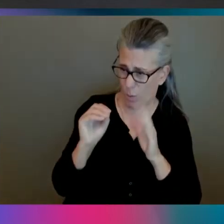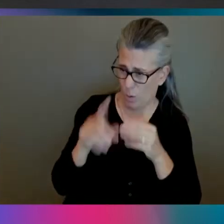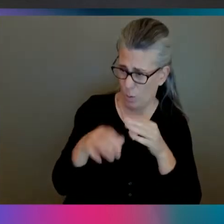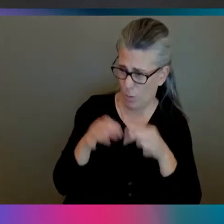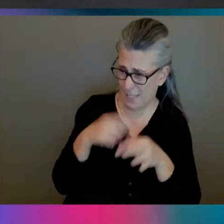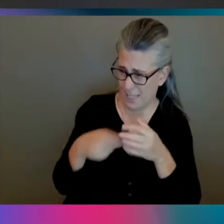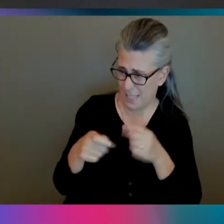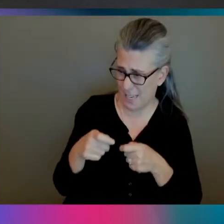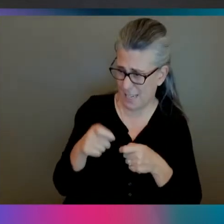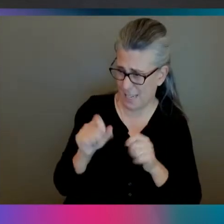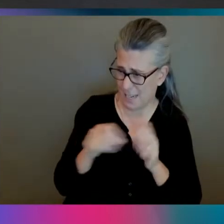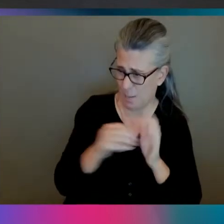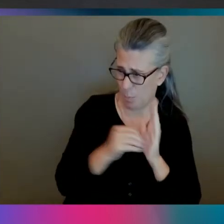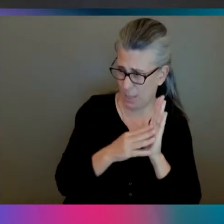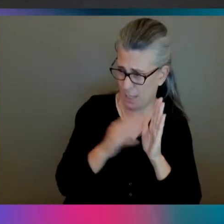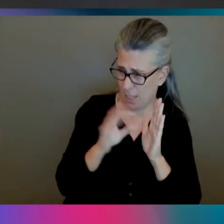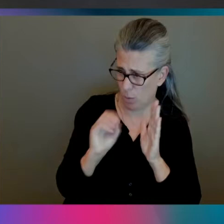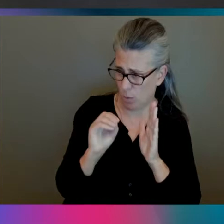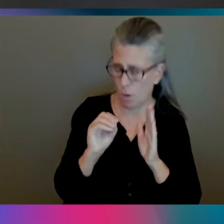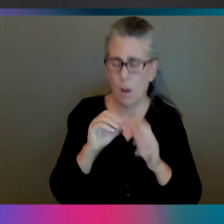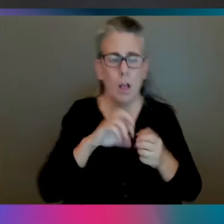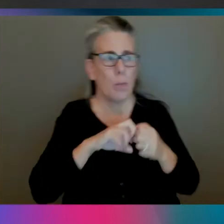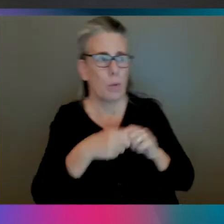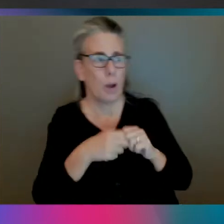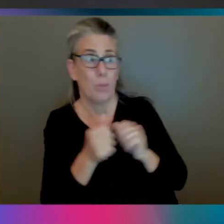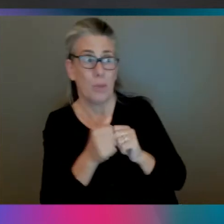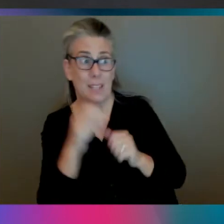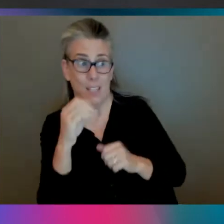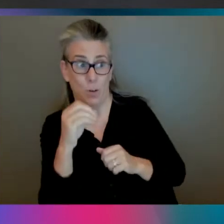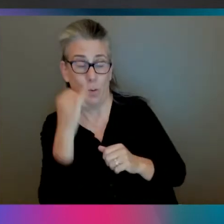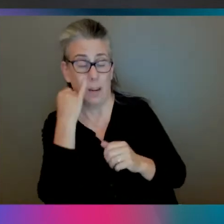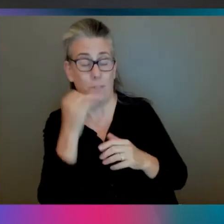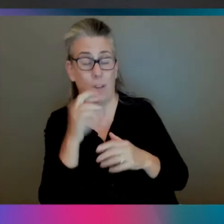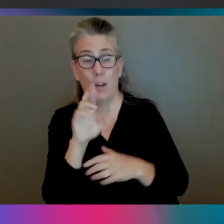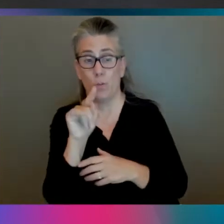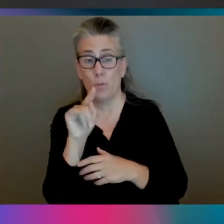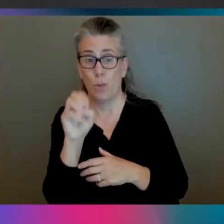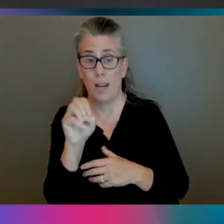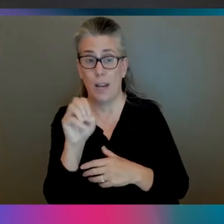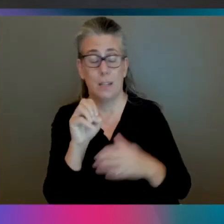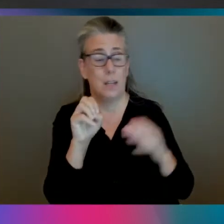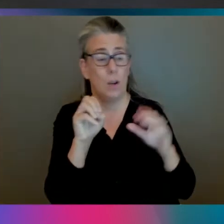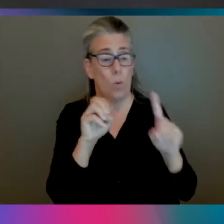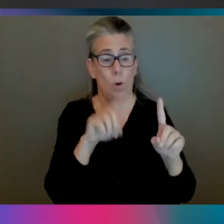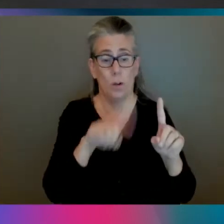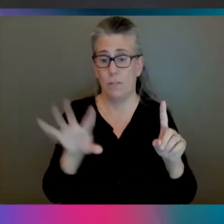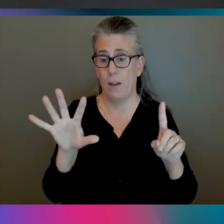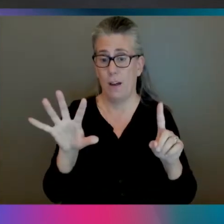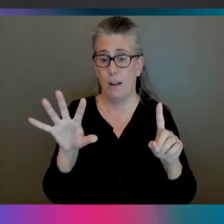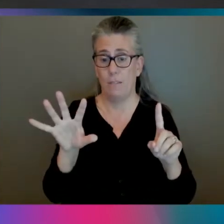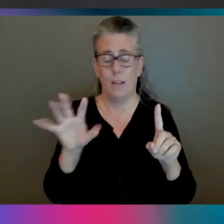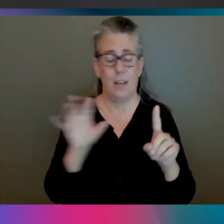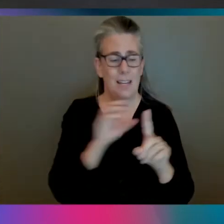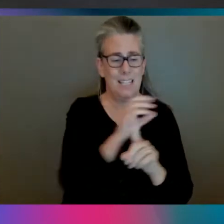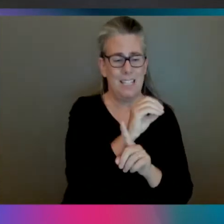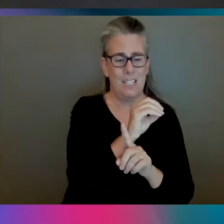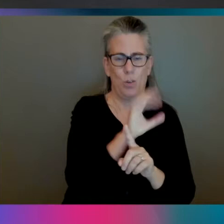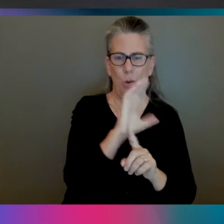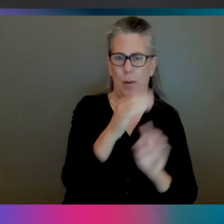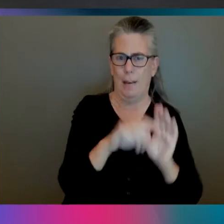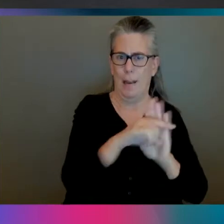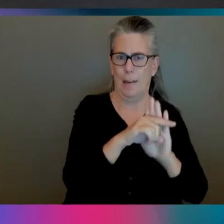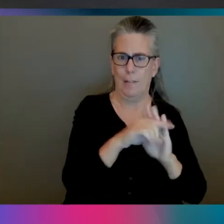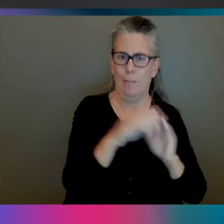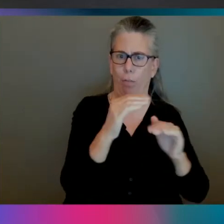is that if I'm rating something from 1 to 5, a 0 looks like almost like a negative number to the data matrix. Or something. Yeah. So